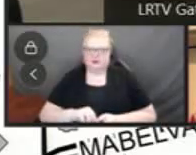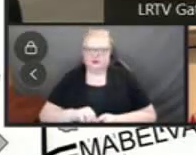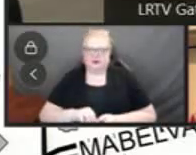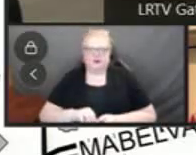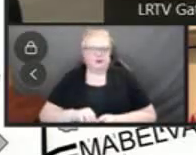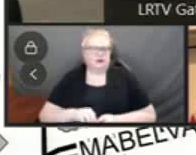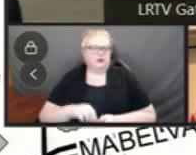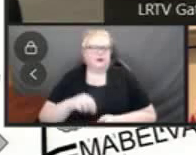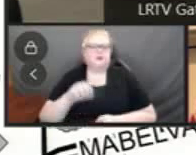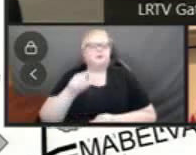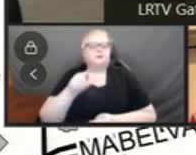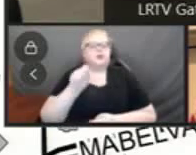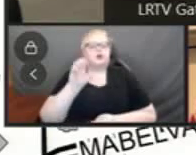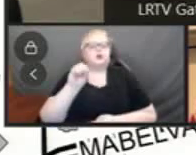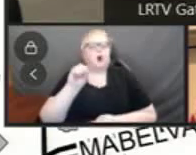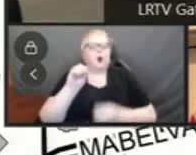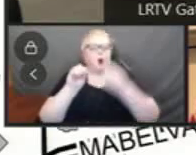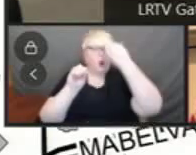So,